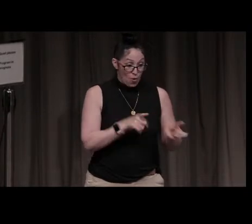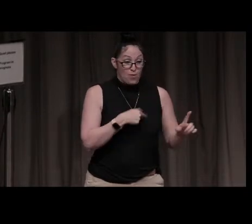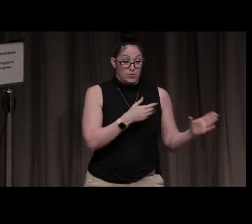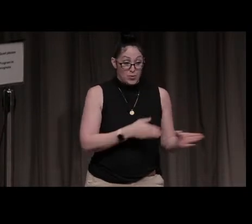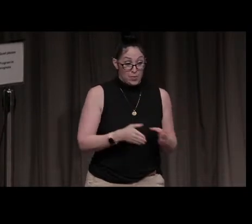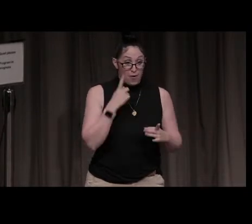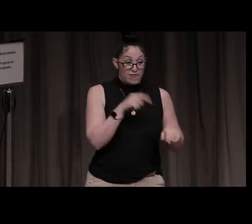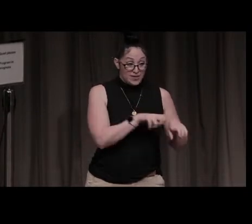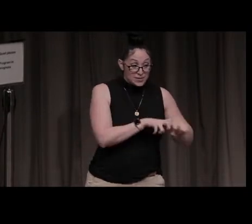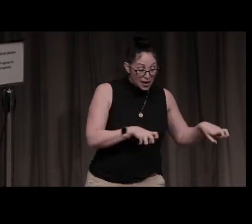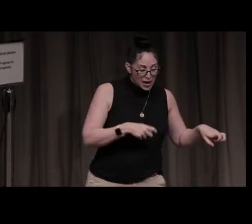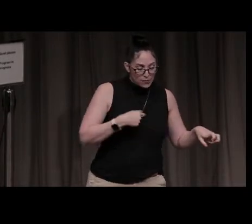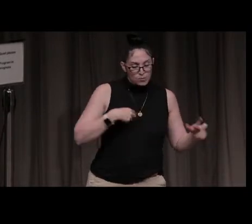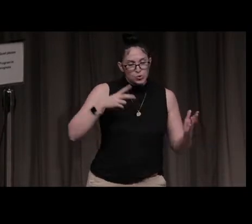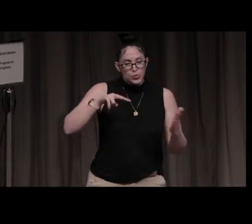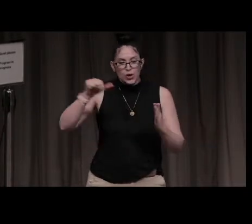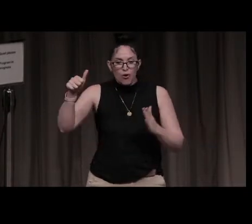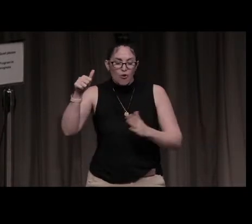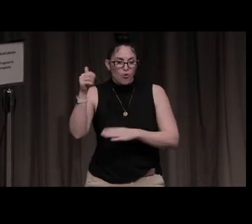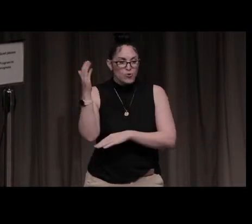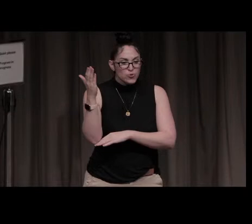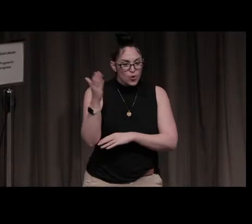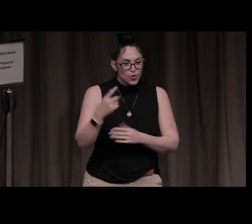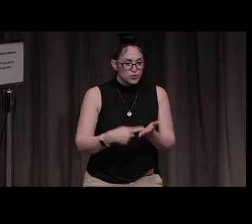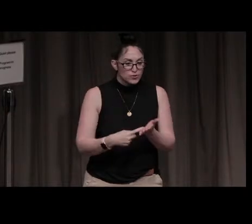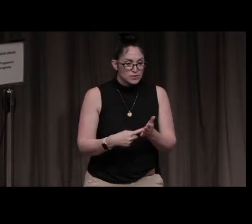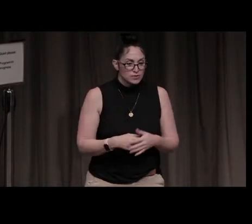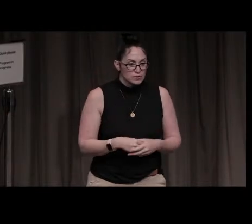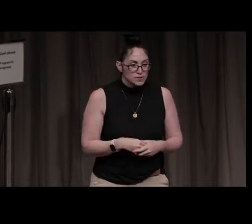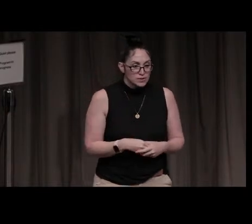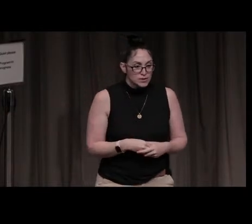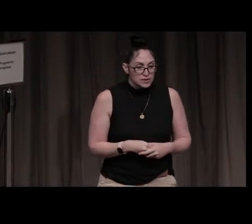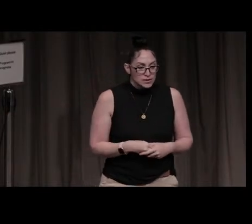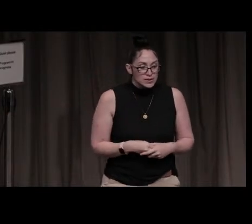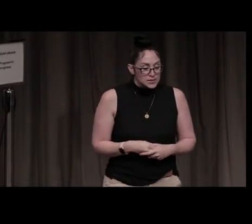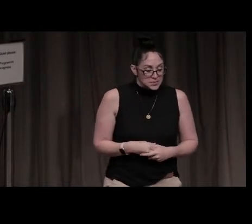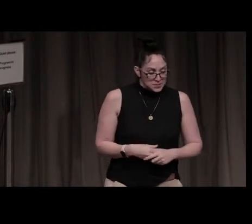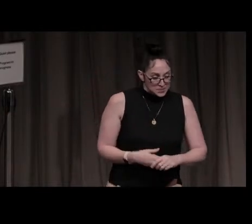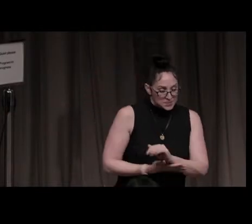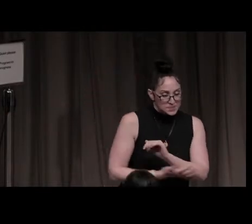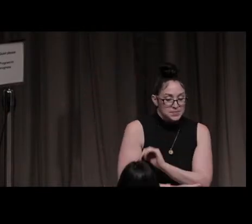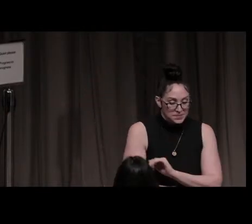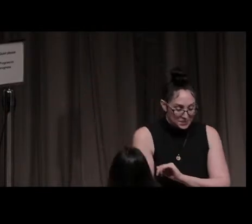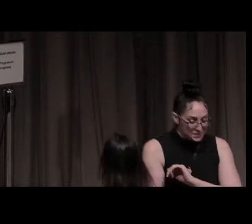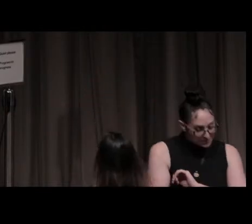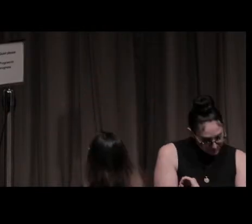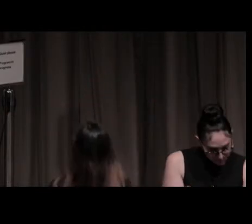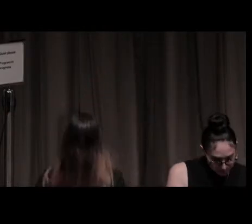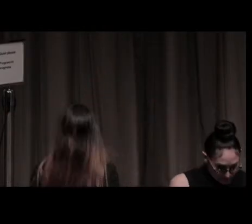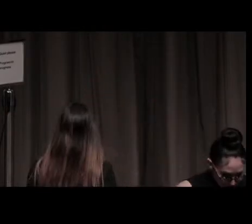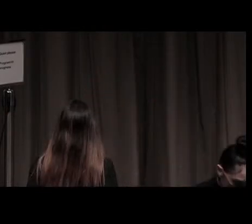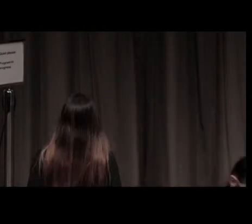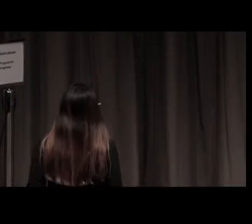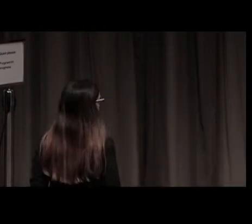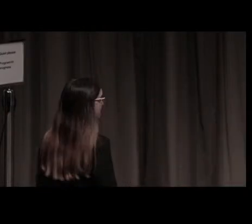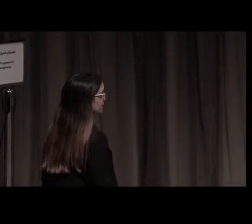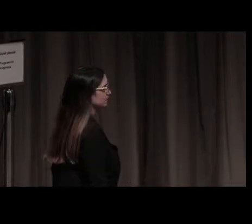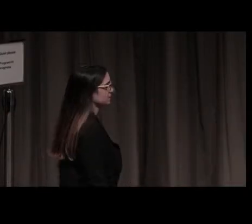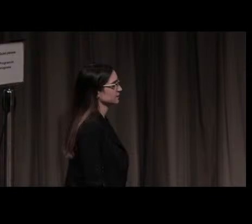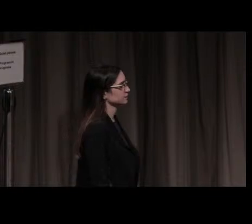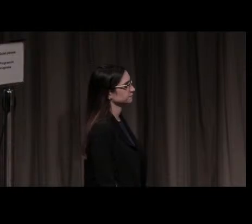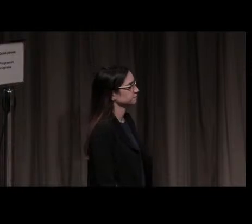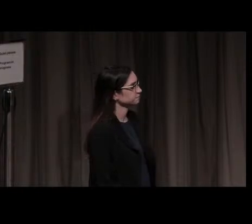was reading other talks, the Walker did a really interesting conversation with a couple of Native